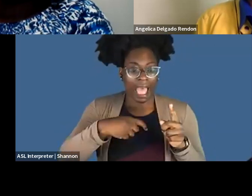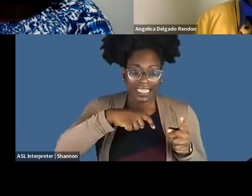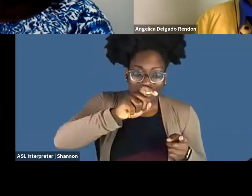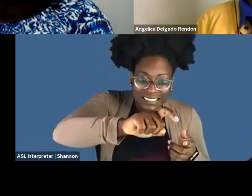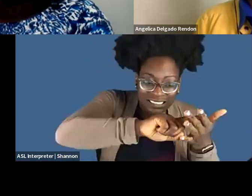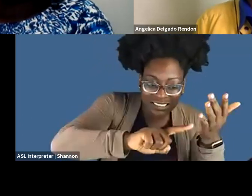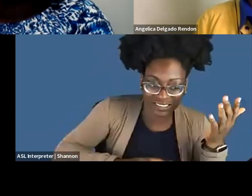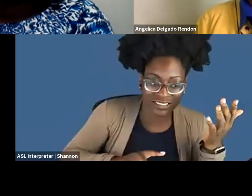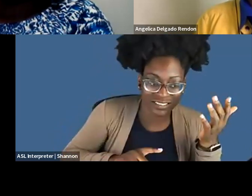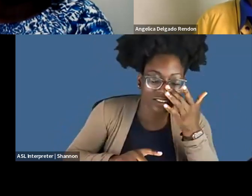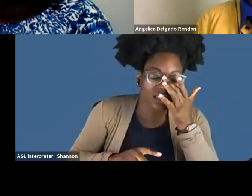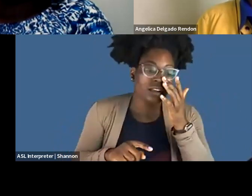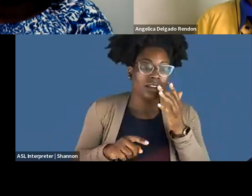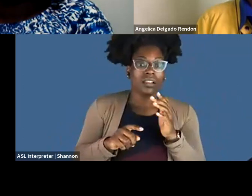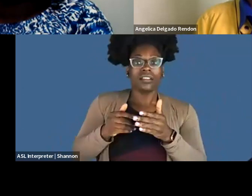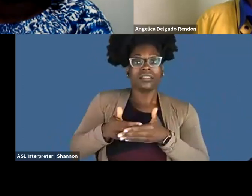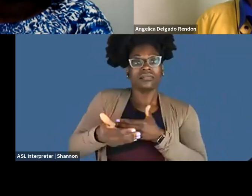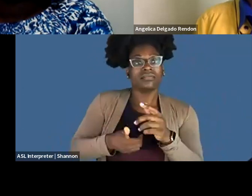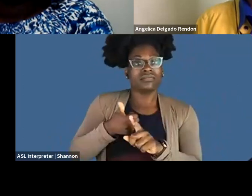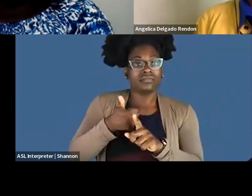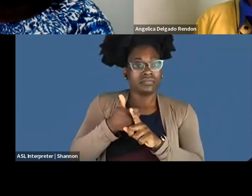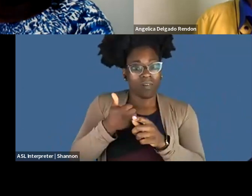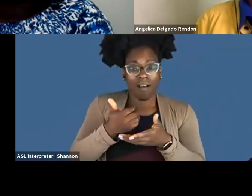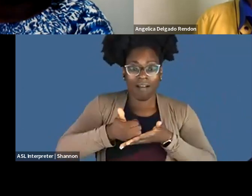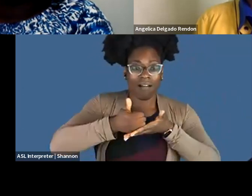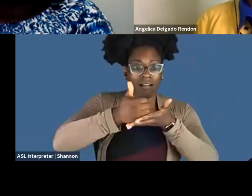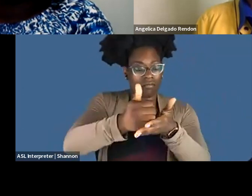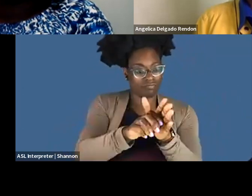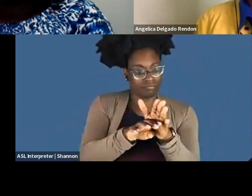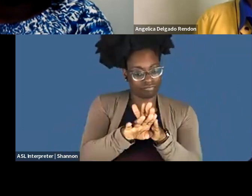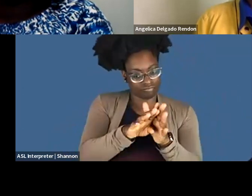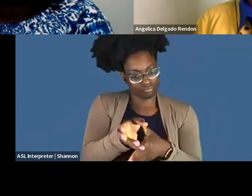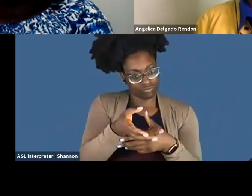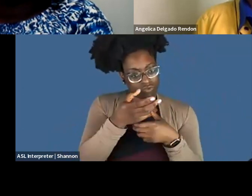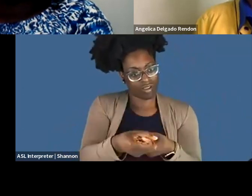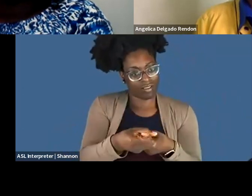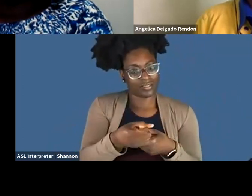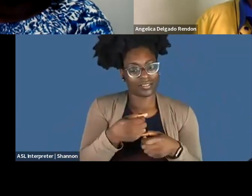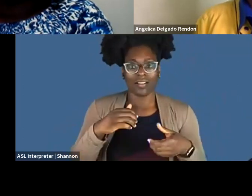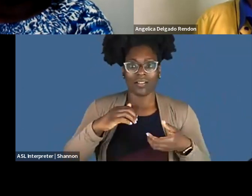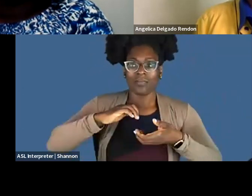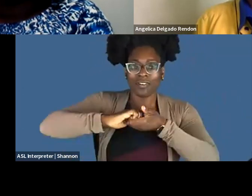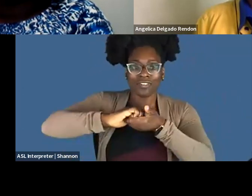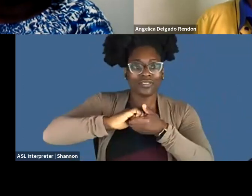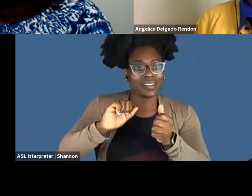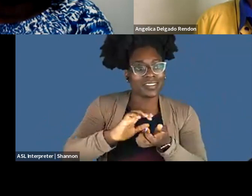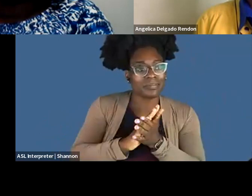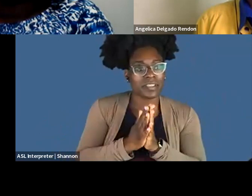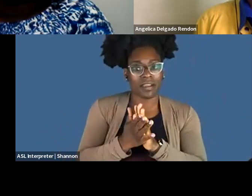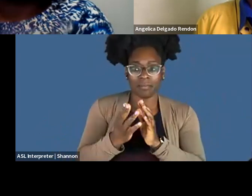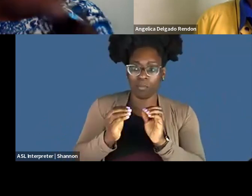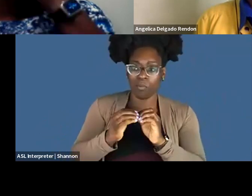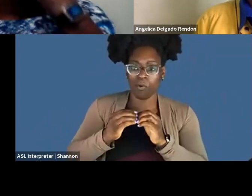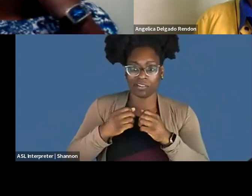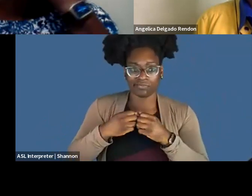it builds trust. It builds a real honest partnership that and rapport. And I think